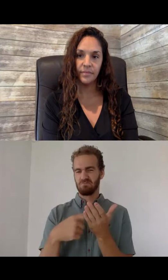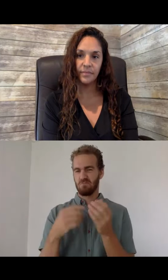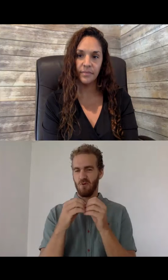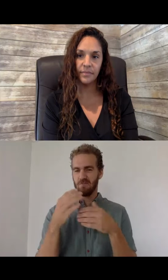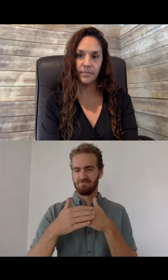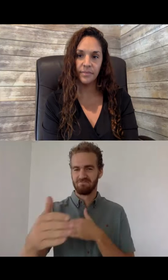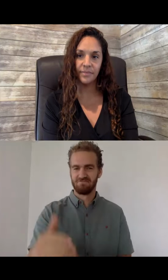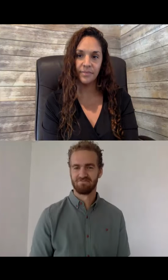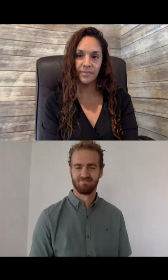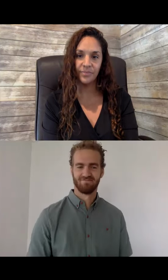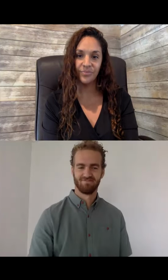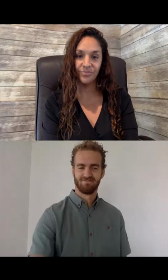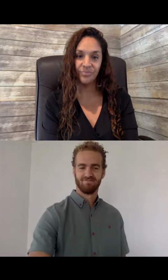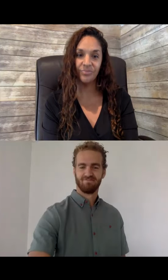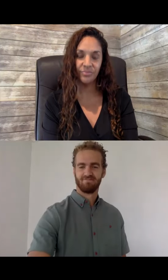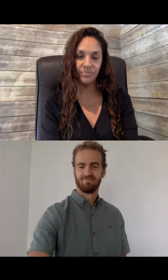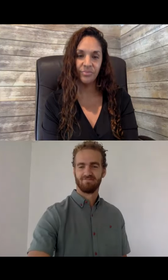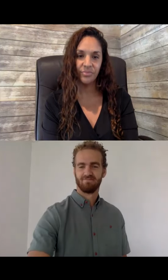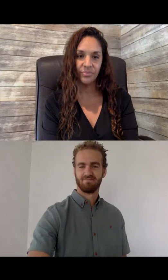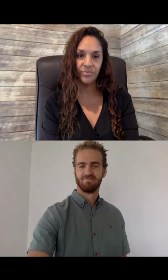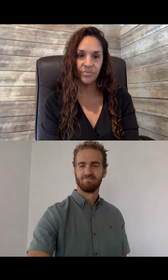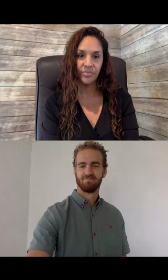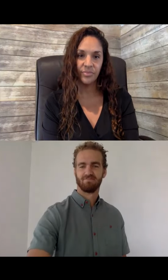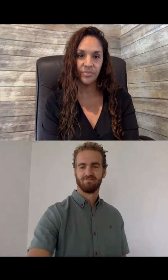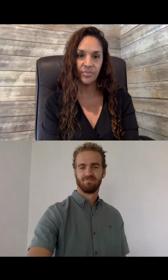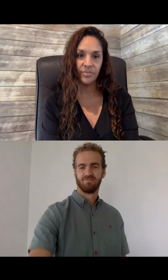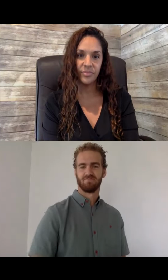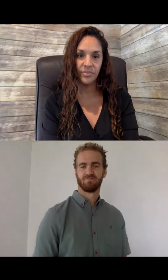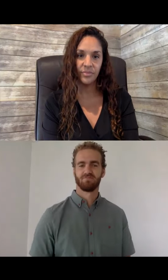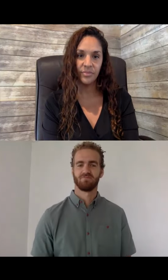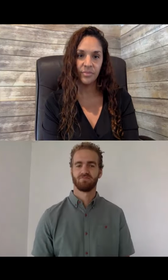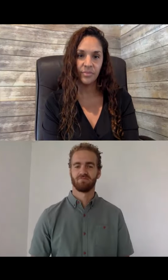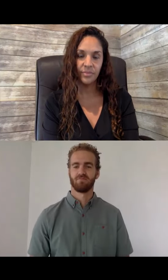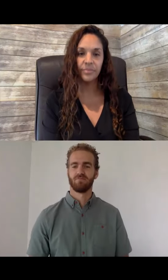and really internalize that. So we'll talk a little bit more about that inclusivity.